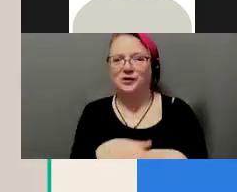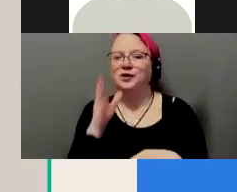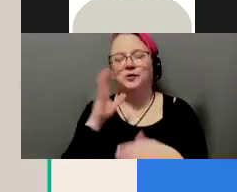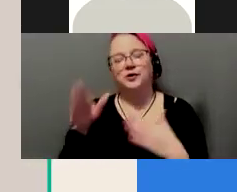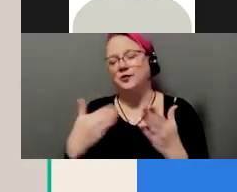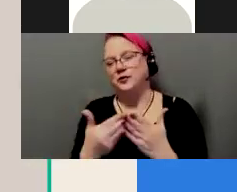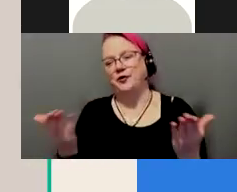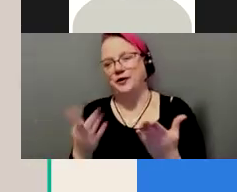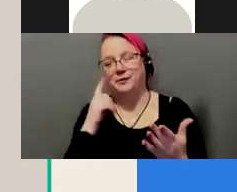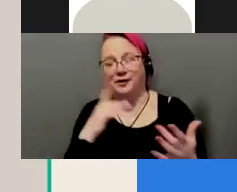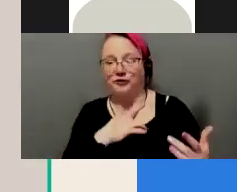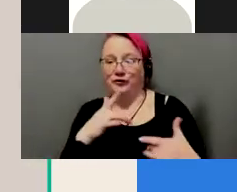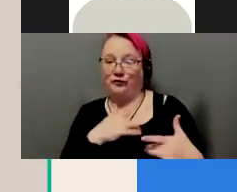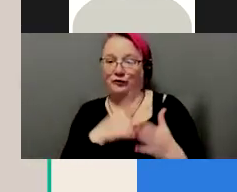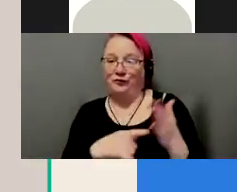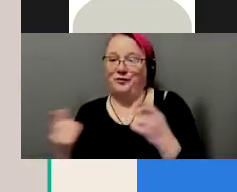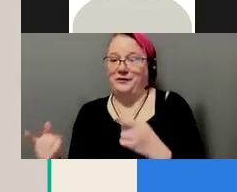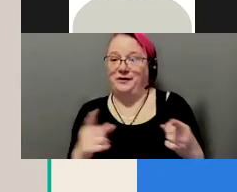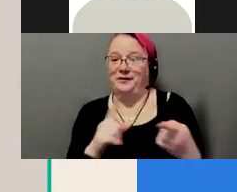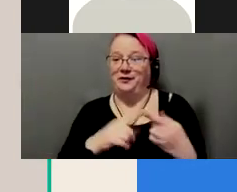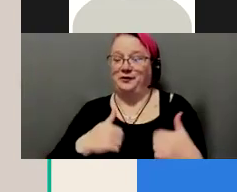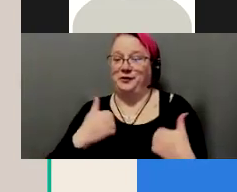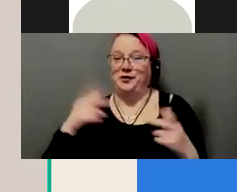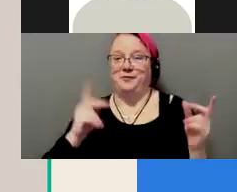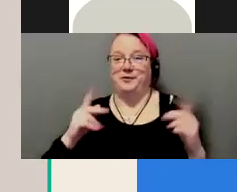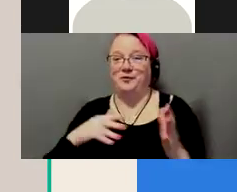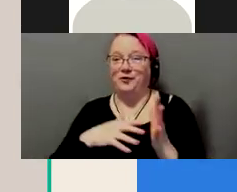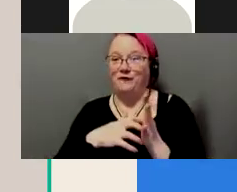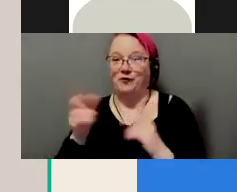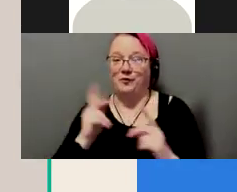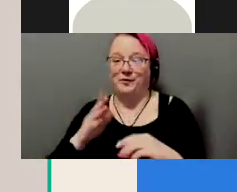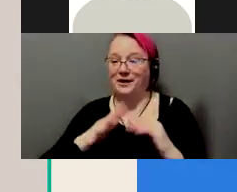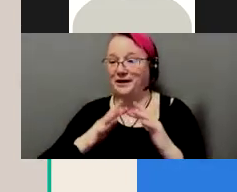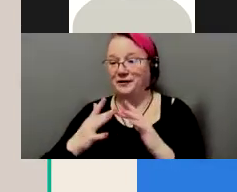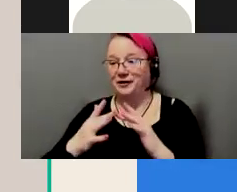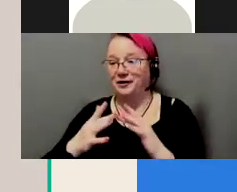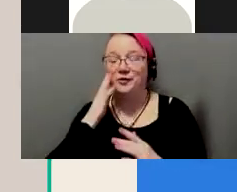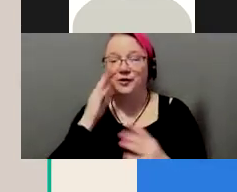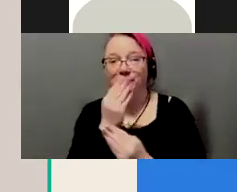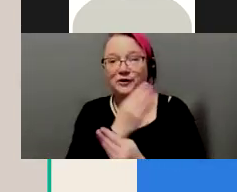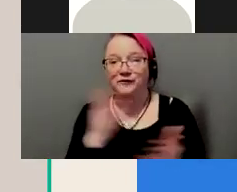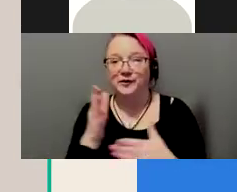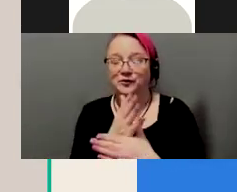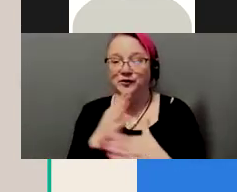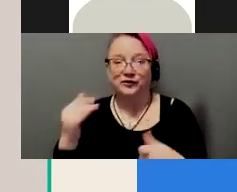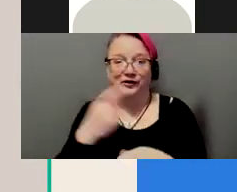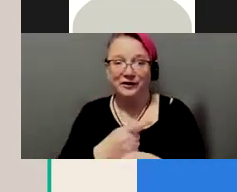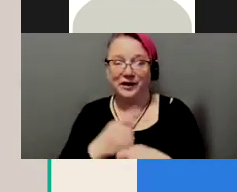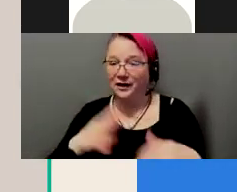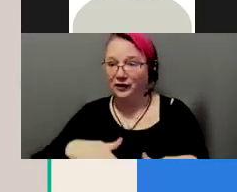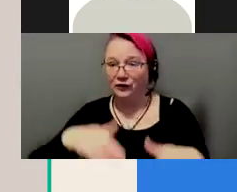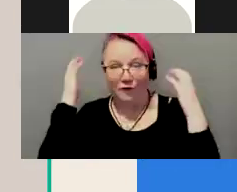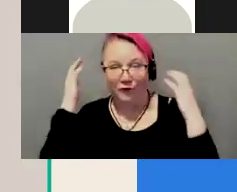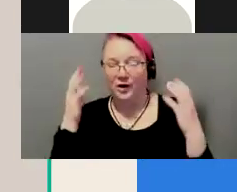here because you're concerned about what's happening to young people and vulnerable folks on the internet. We know that the information we've shared today can be overwhelming